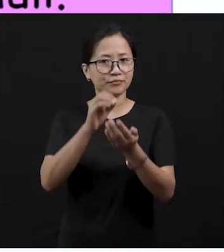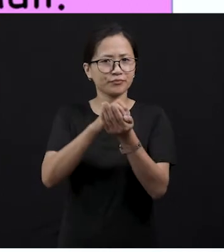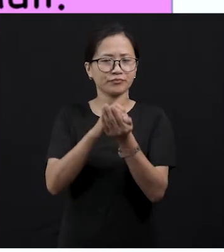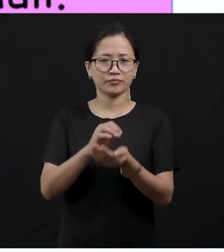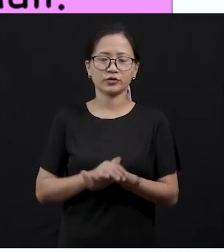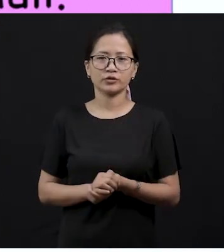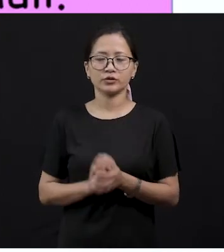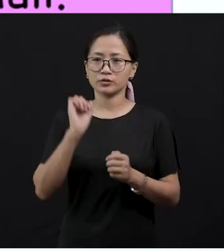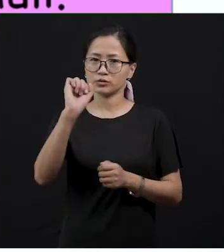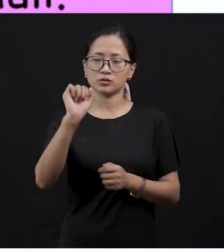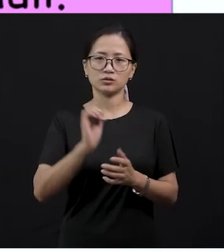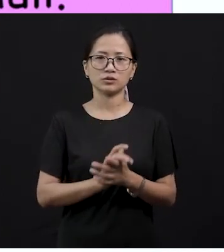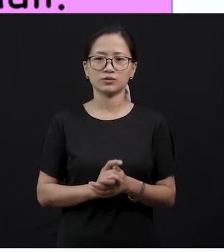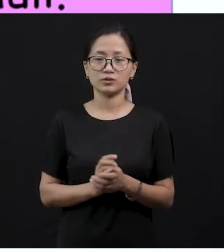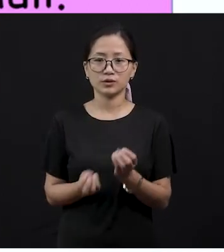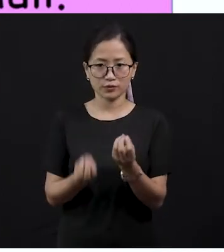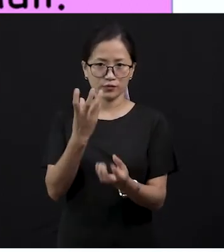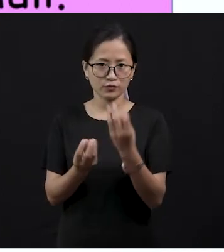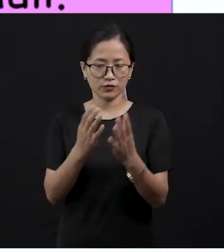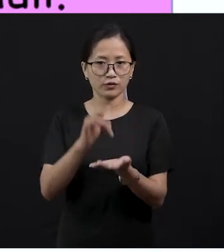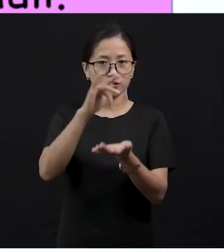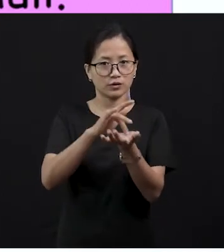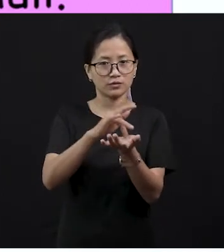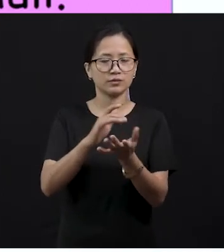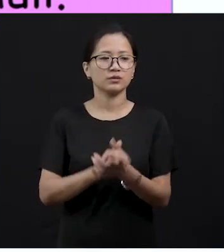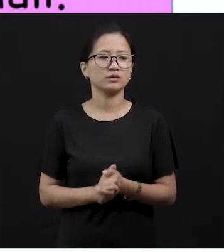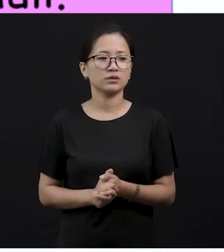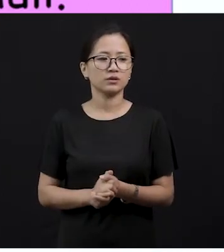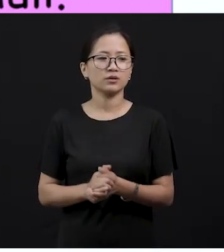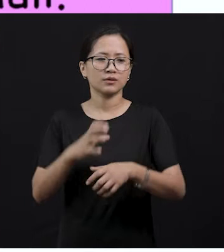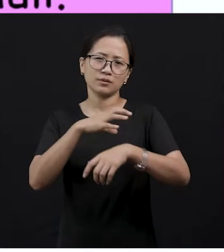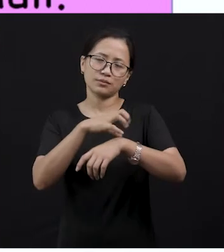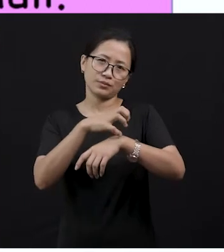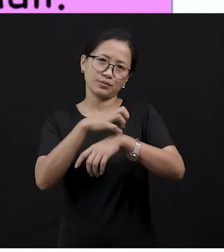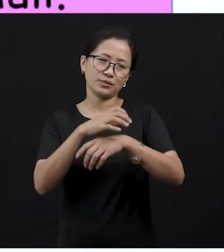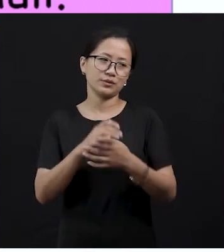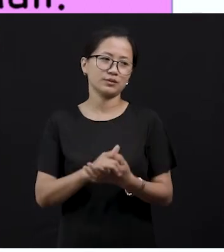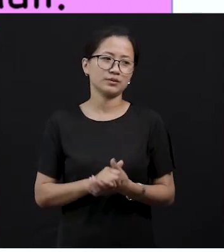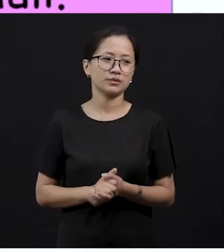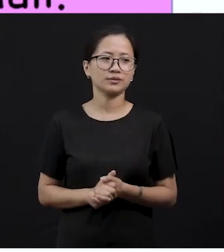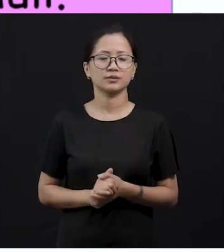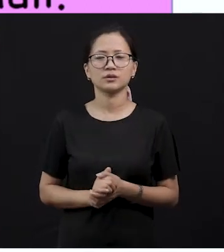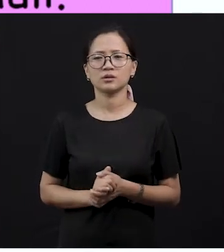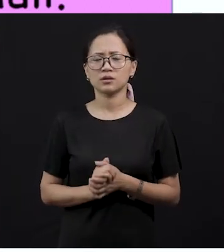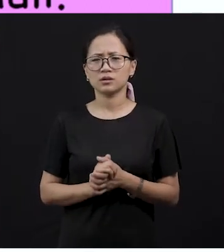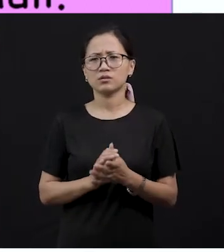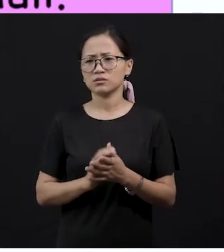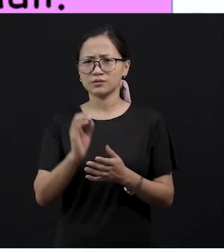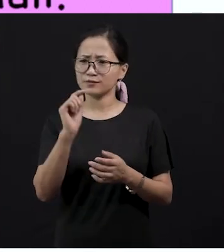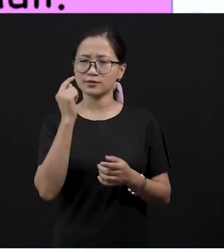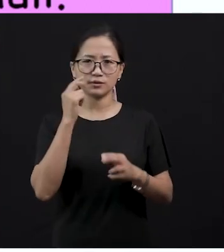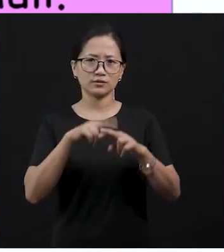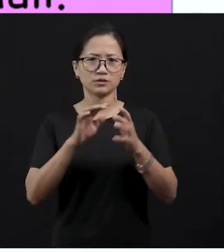keeping yourself near the fireplace. That is a stimulus. Pain. Pain, okay? If something pierces